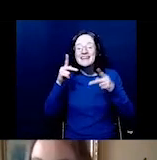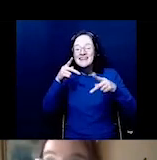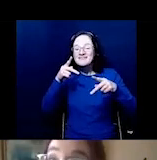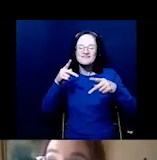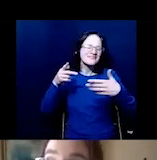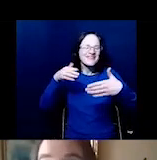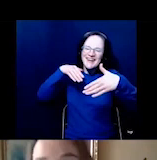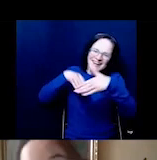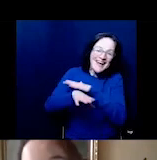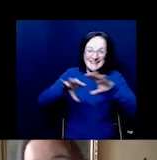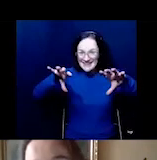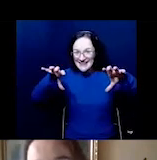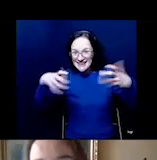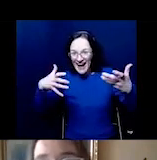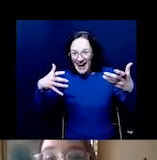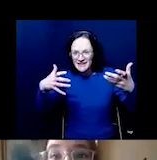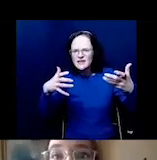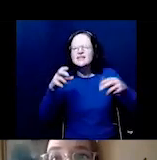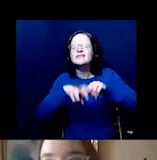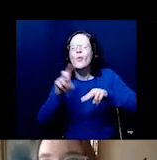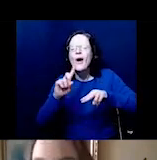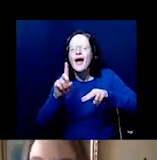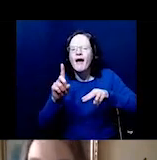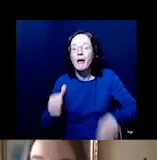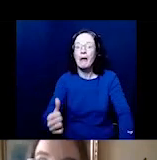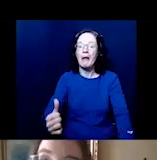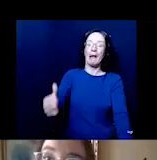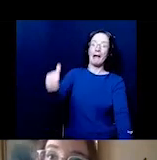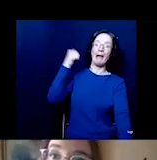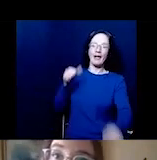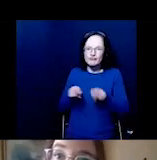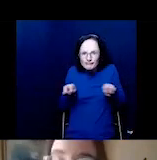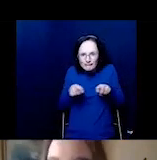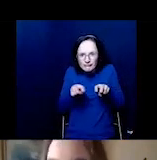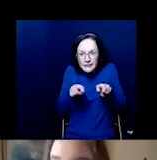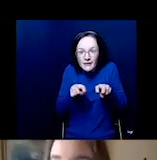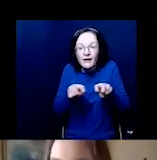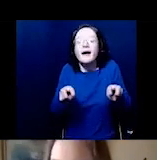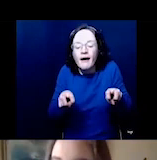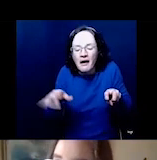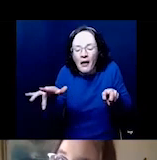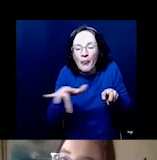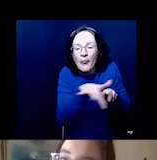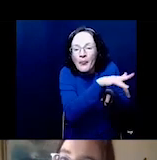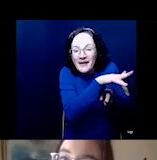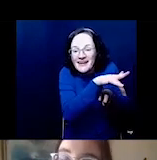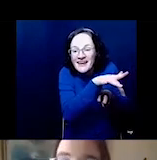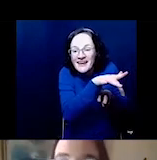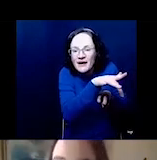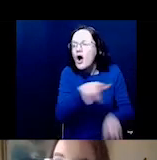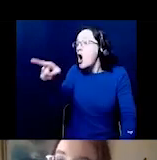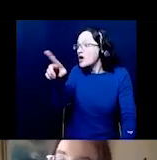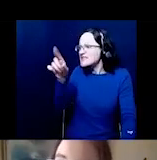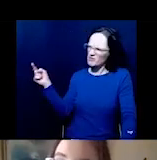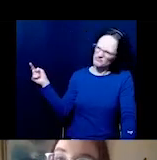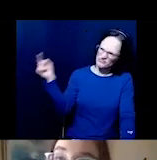like this. I prefer sitting in the back of the classroom. But at the same time, it's very heavy on a person's shoulders having to